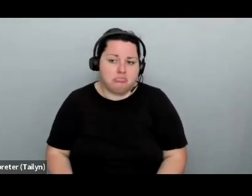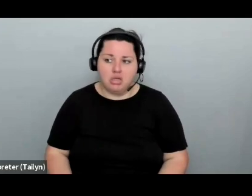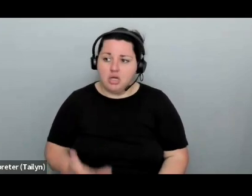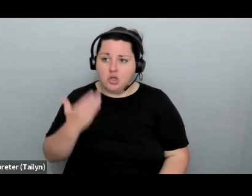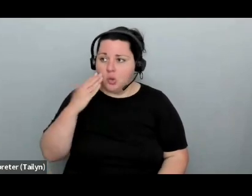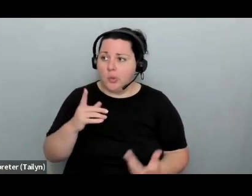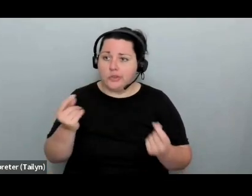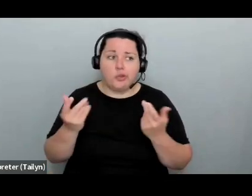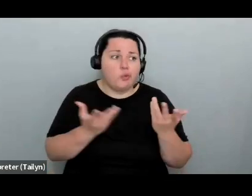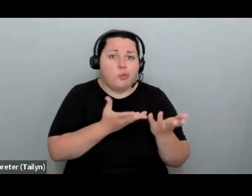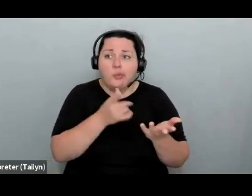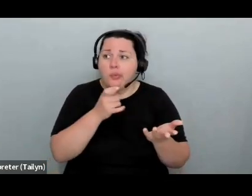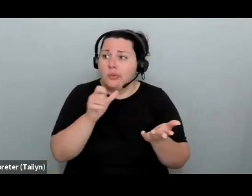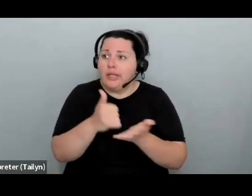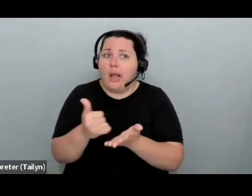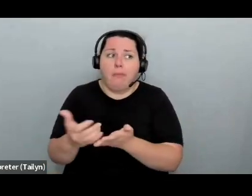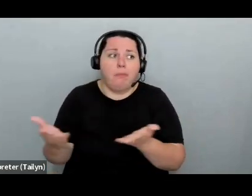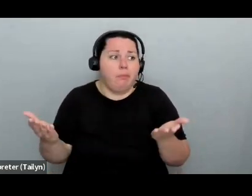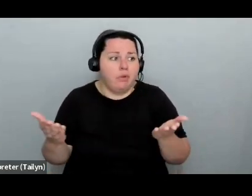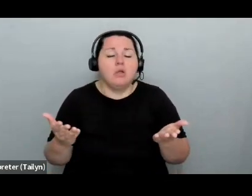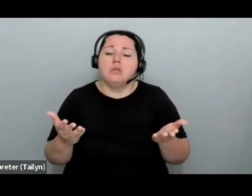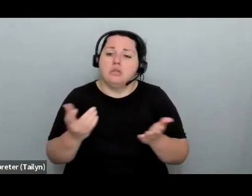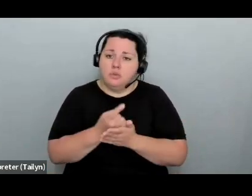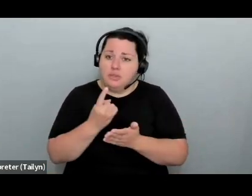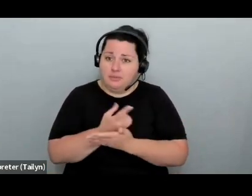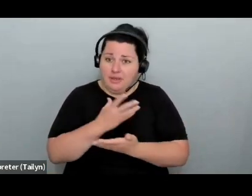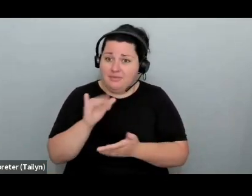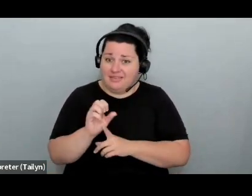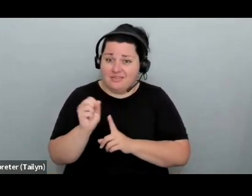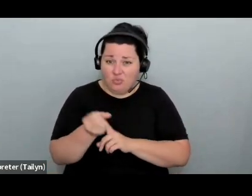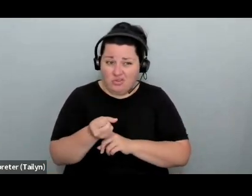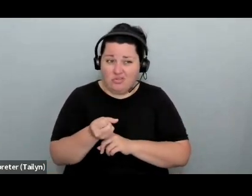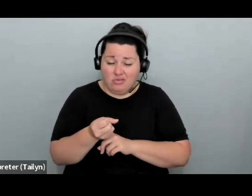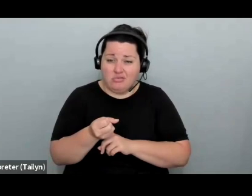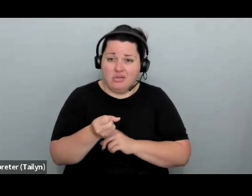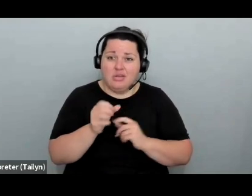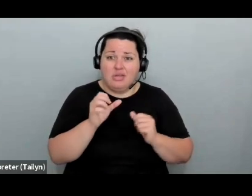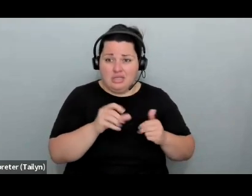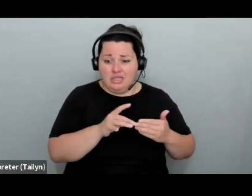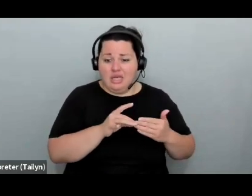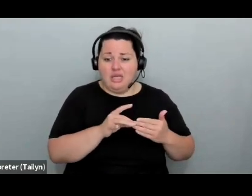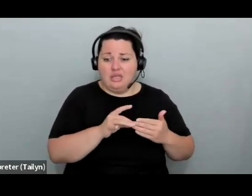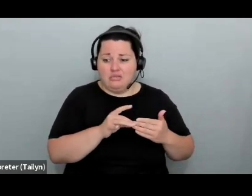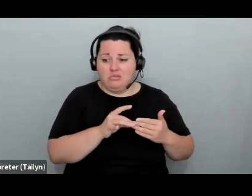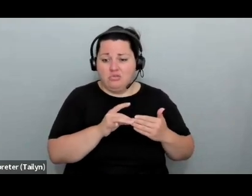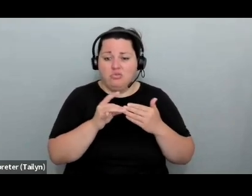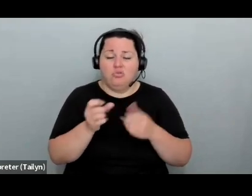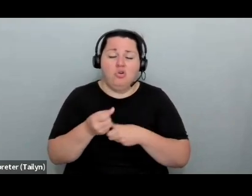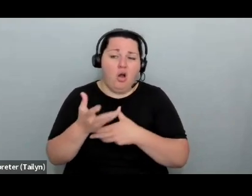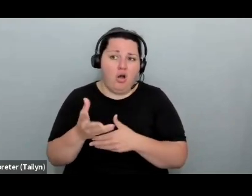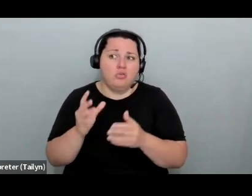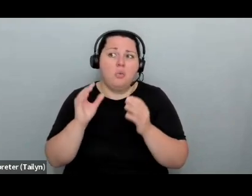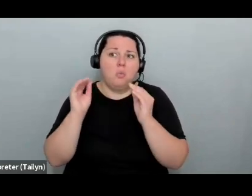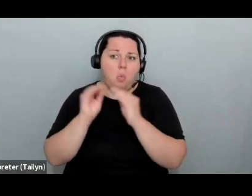where to turn, who can get help. And so sometimes those situations lead to an increase in behavior in the young